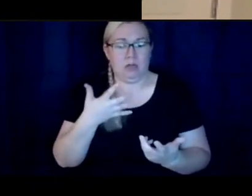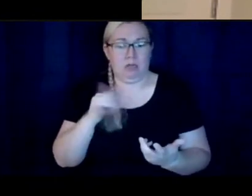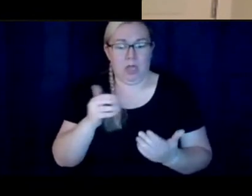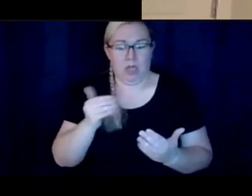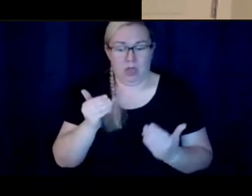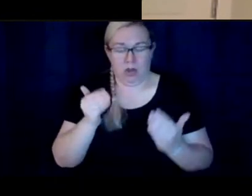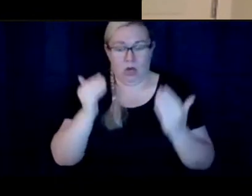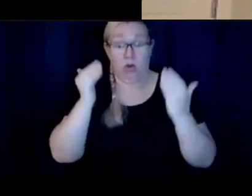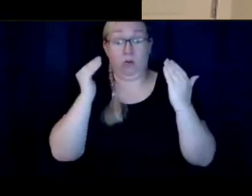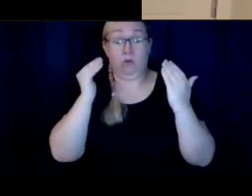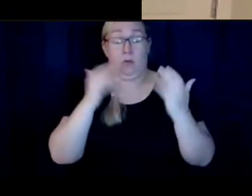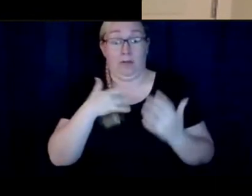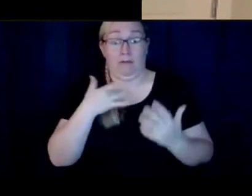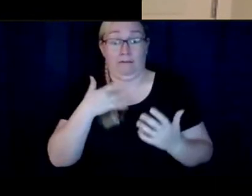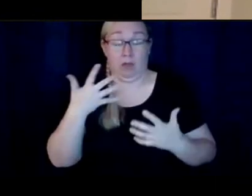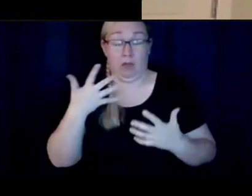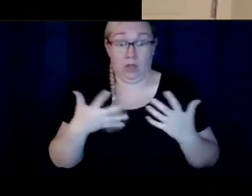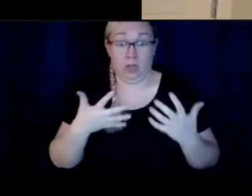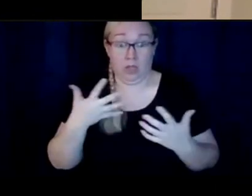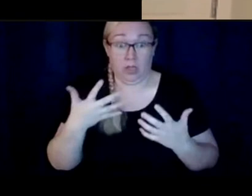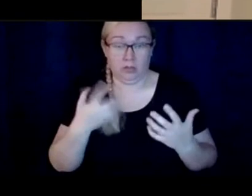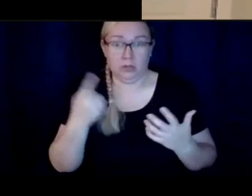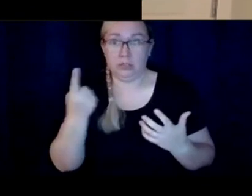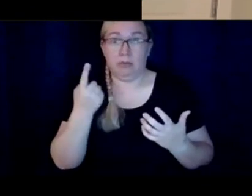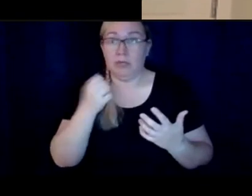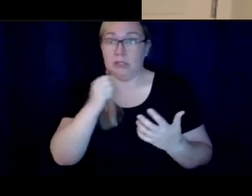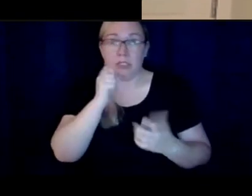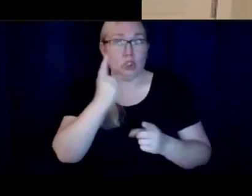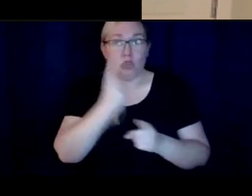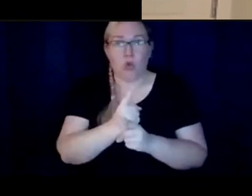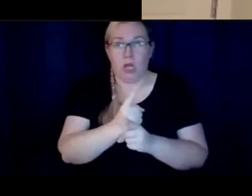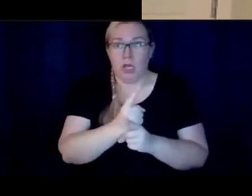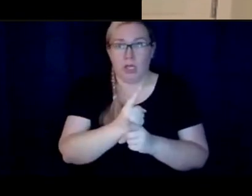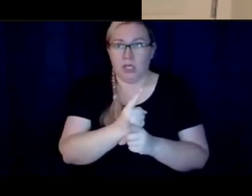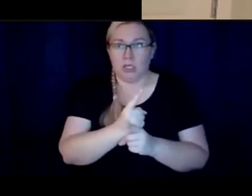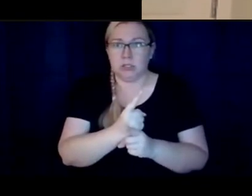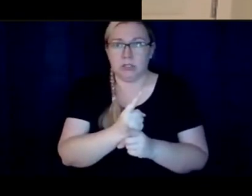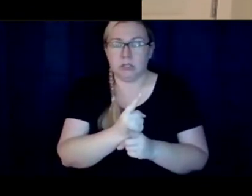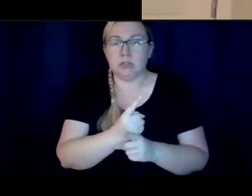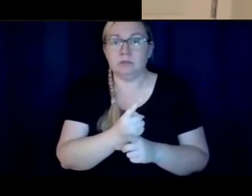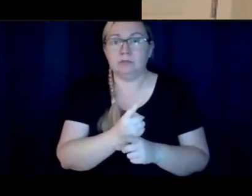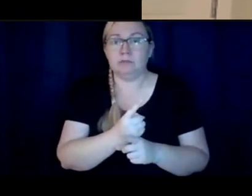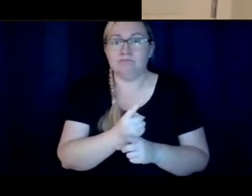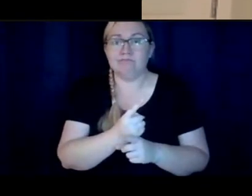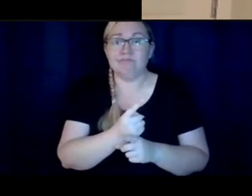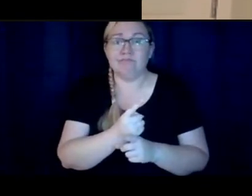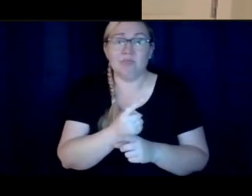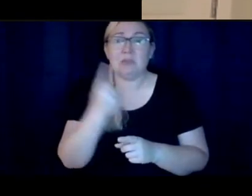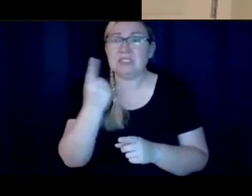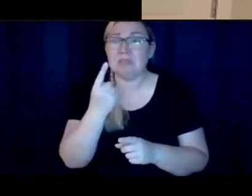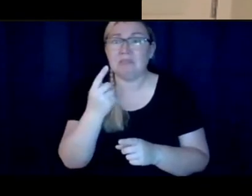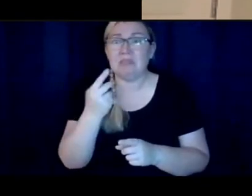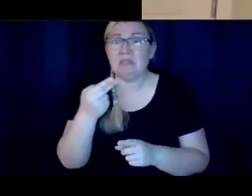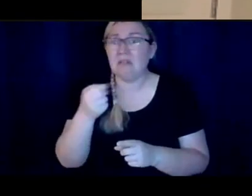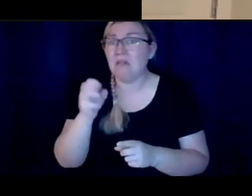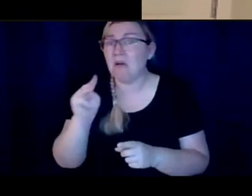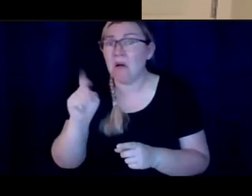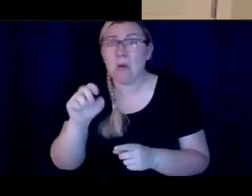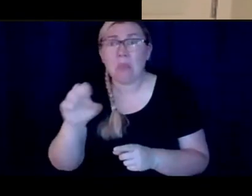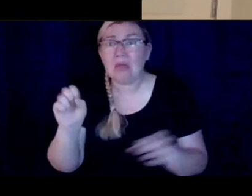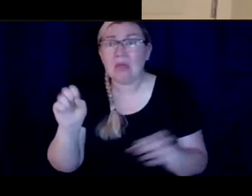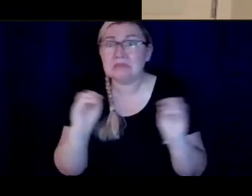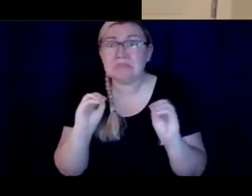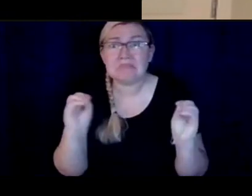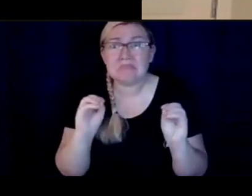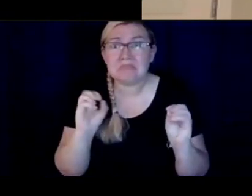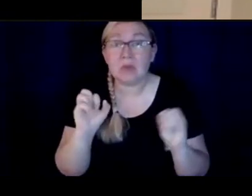overwhelming sense of like something is not right, some harm was done, or that there's a